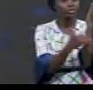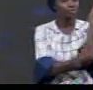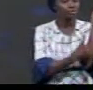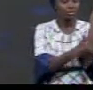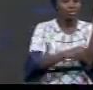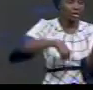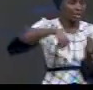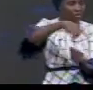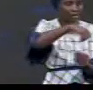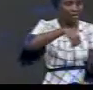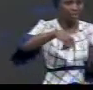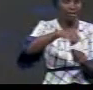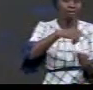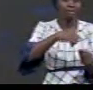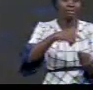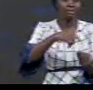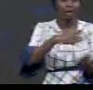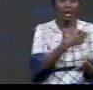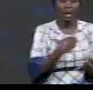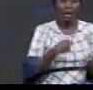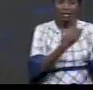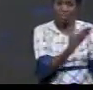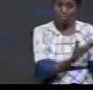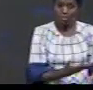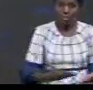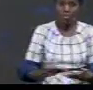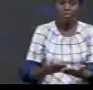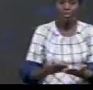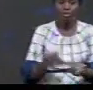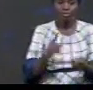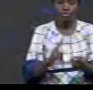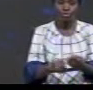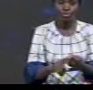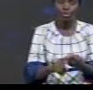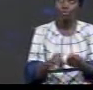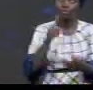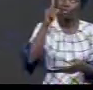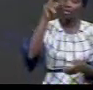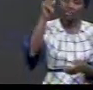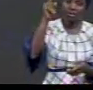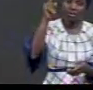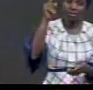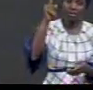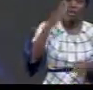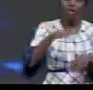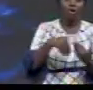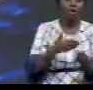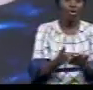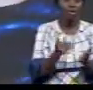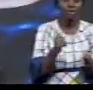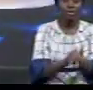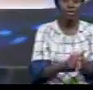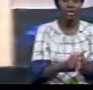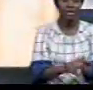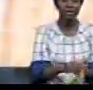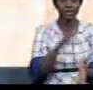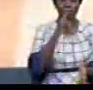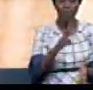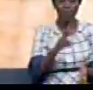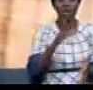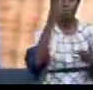round about and brought unto him all that